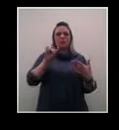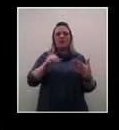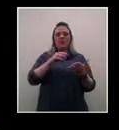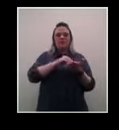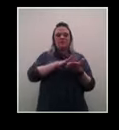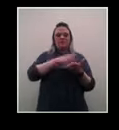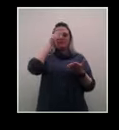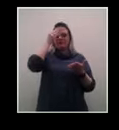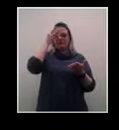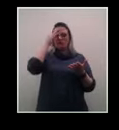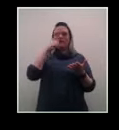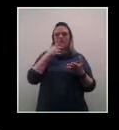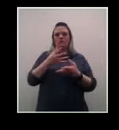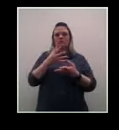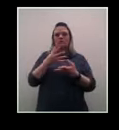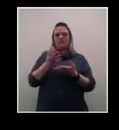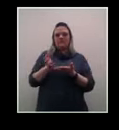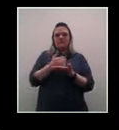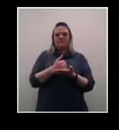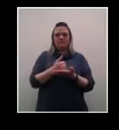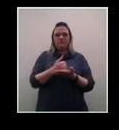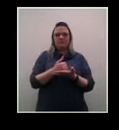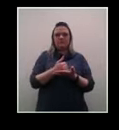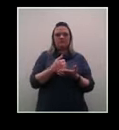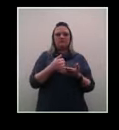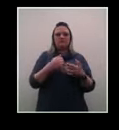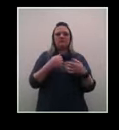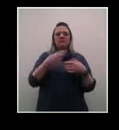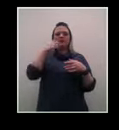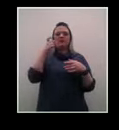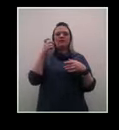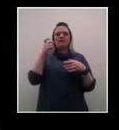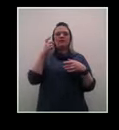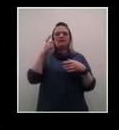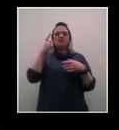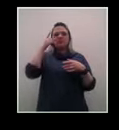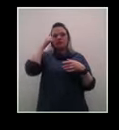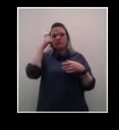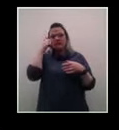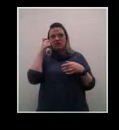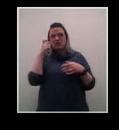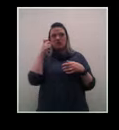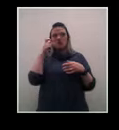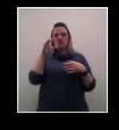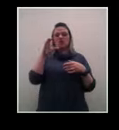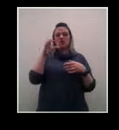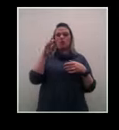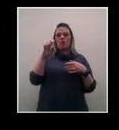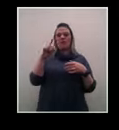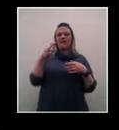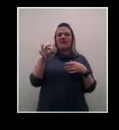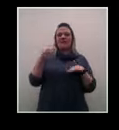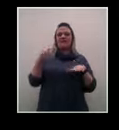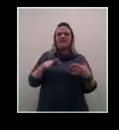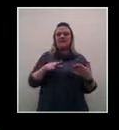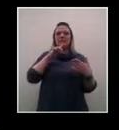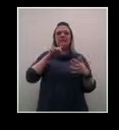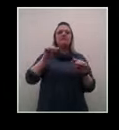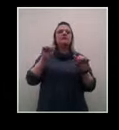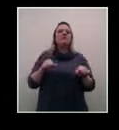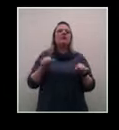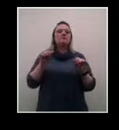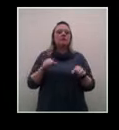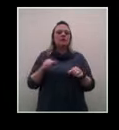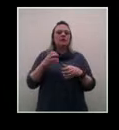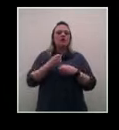are being captured because, again, suspicious COVID-19 is a possibility as